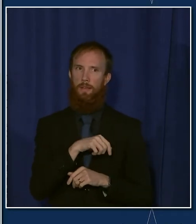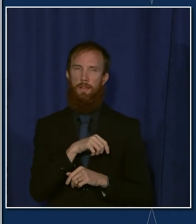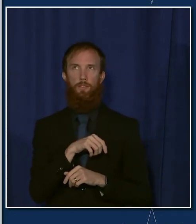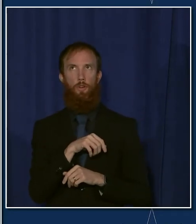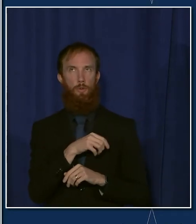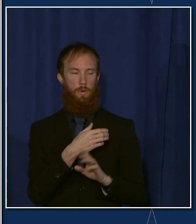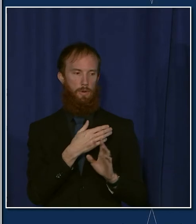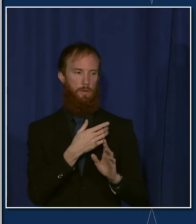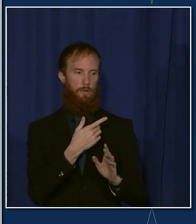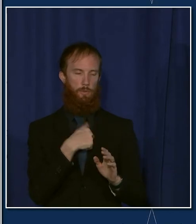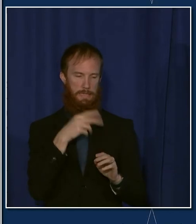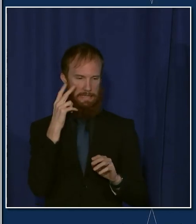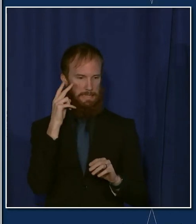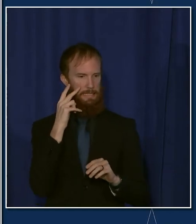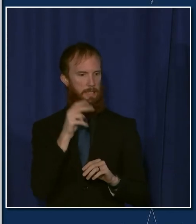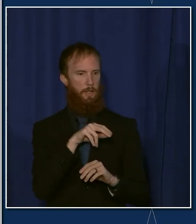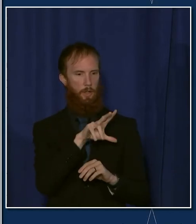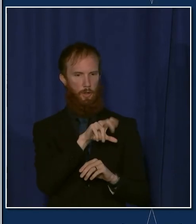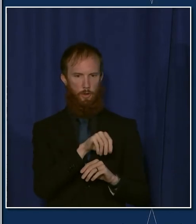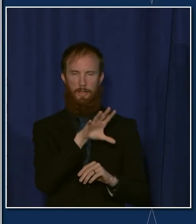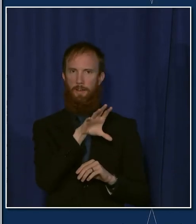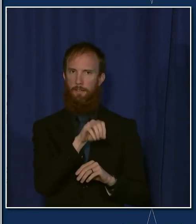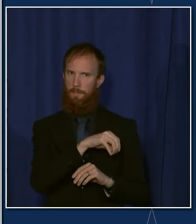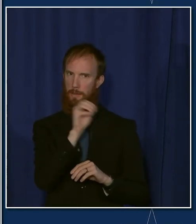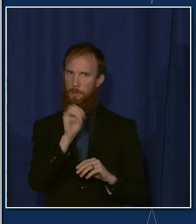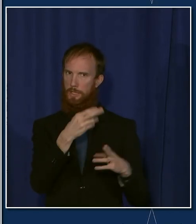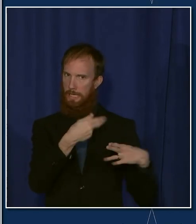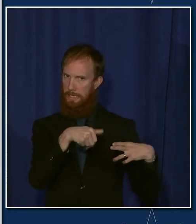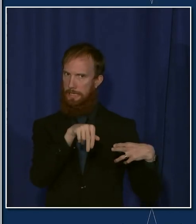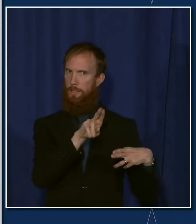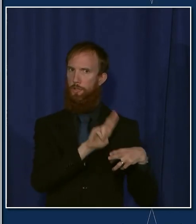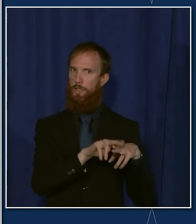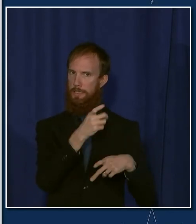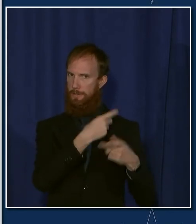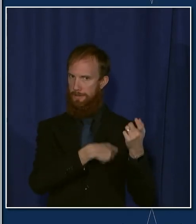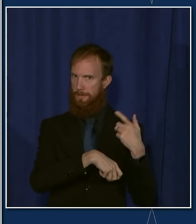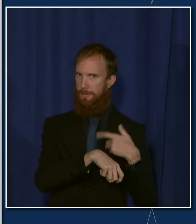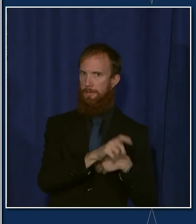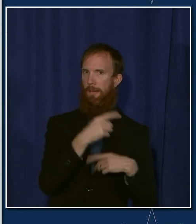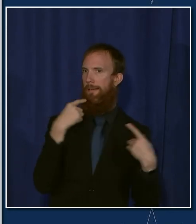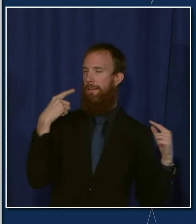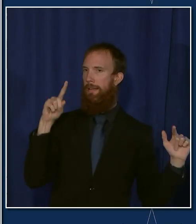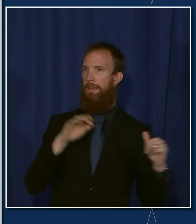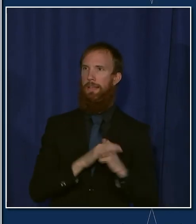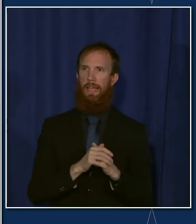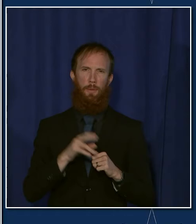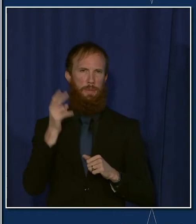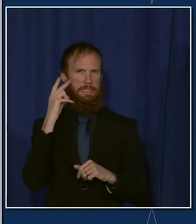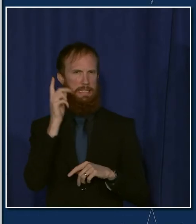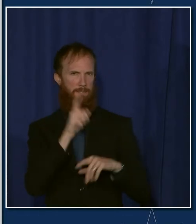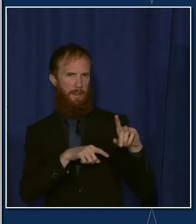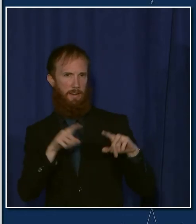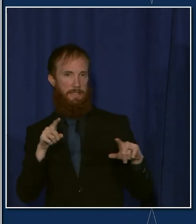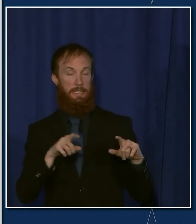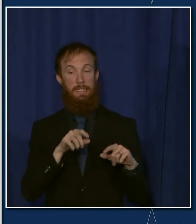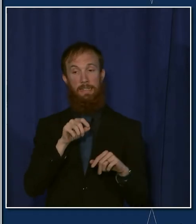rates by 30 to 50%, and we have a variance because, for example, we actually are paying more when substitutes continue to be in the